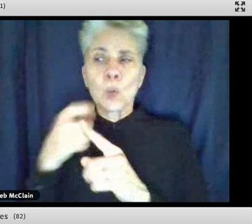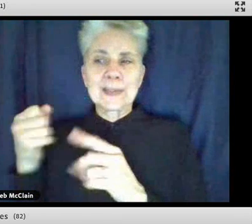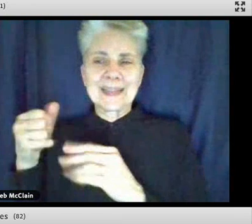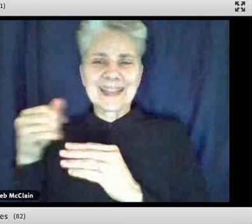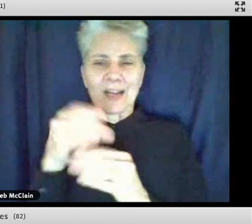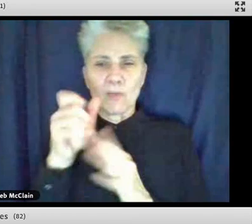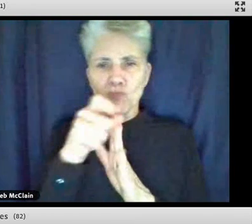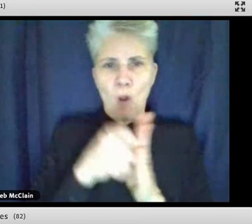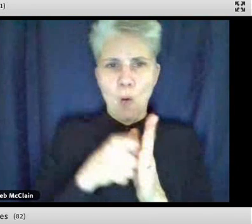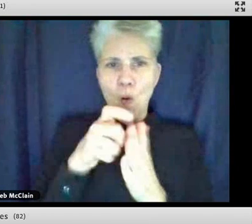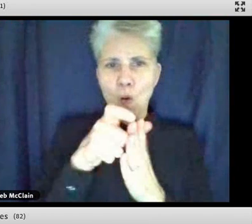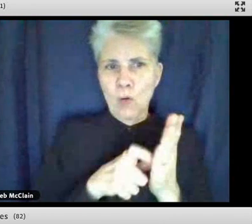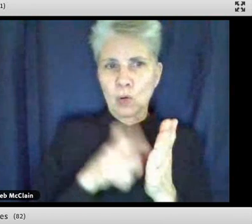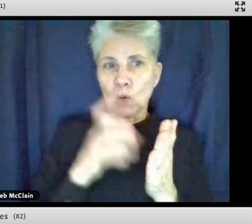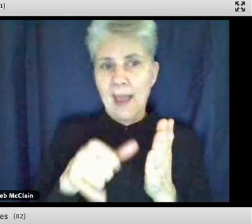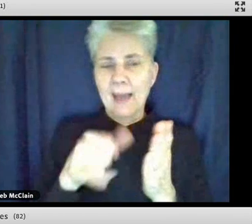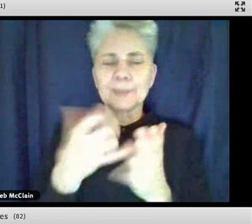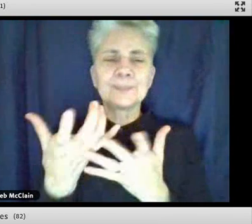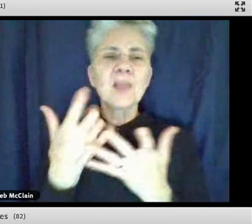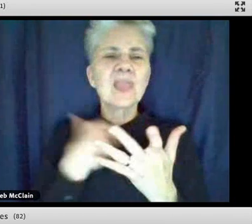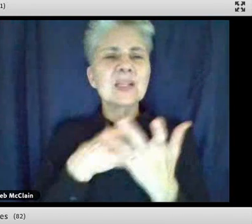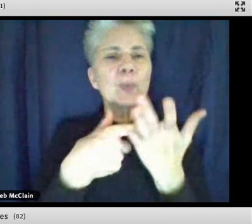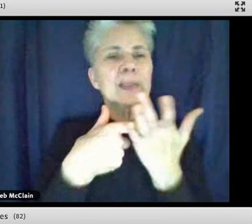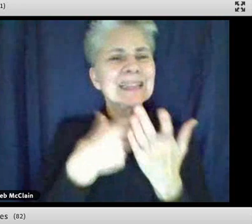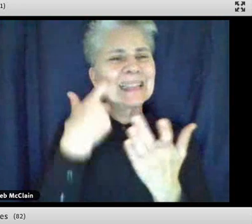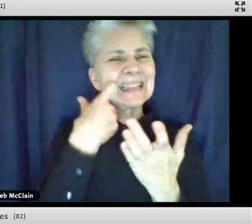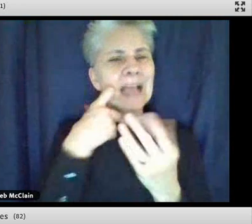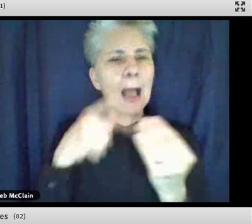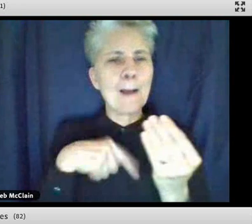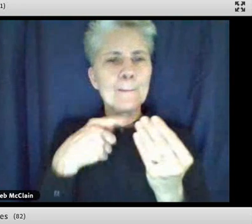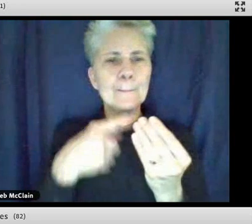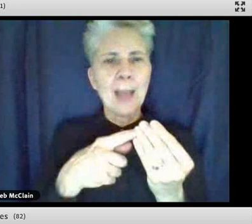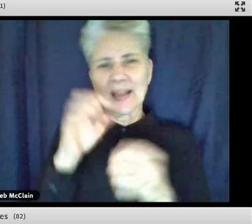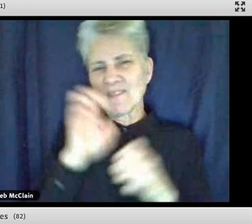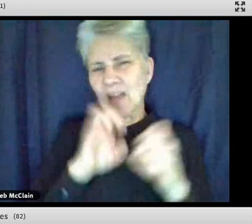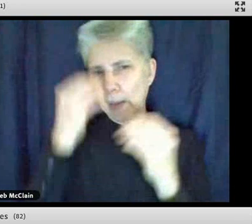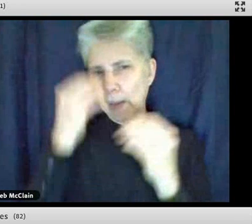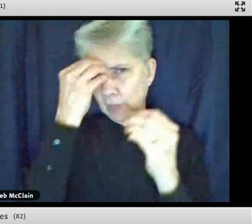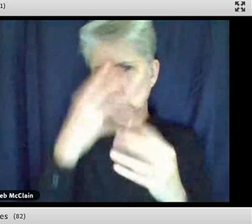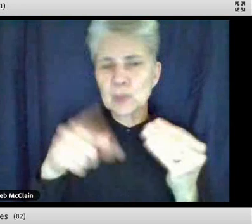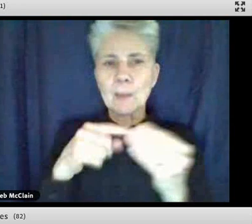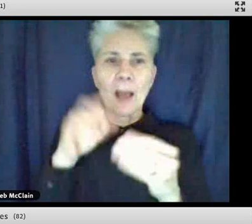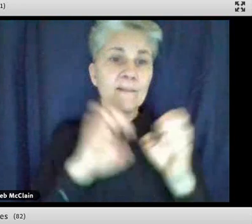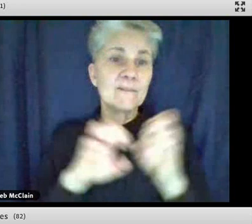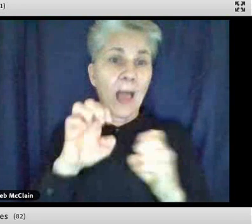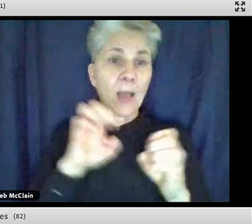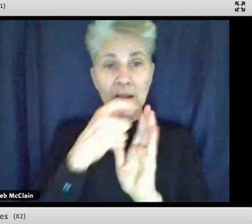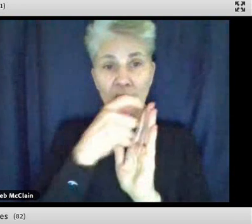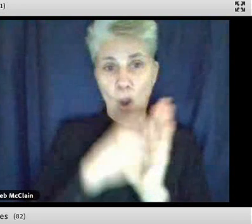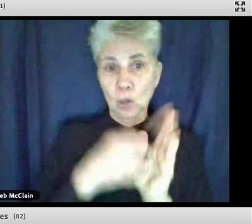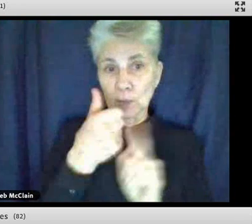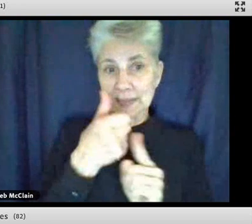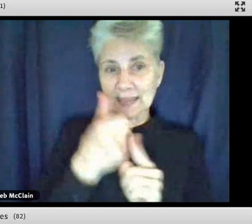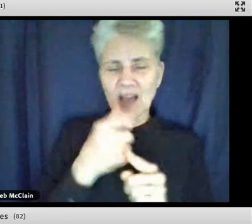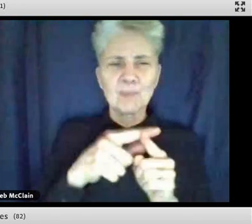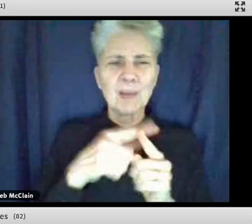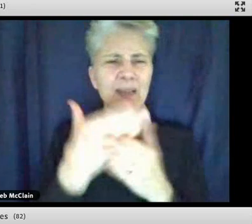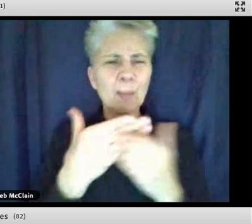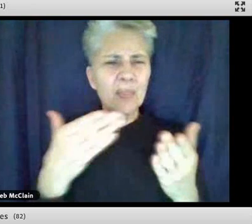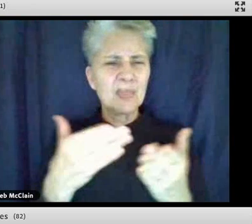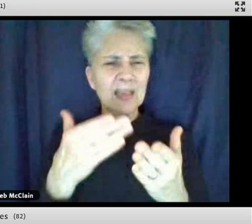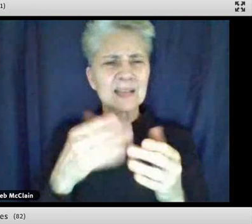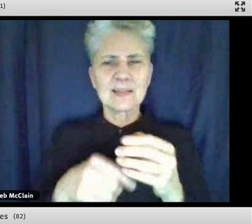mentioned, all the things that we went through real quickly about evaluating the news, about evaluating an article. But these are some of the sites that I